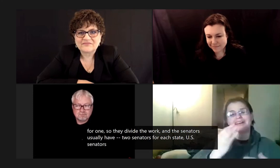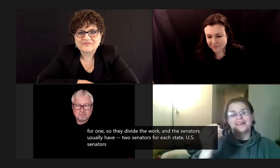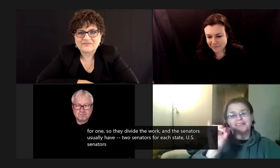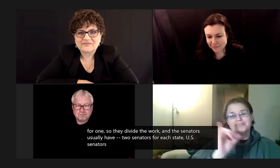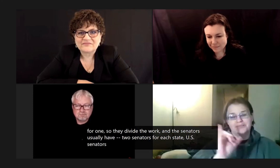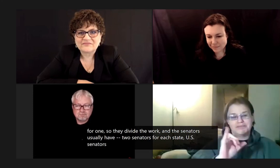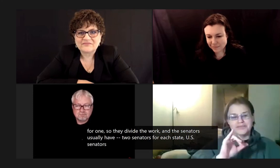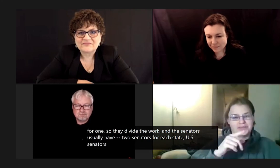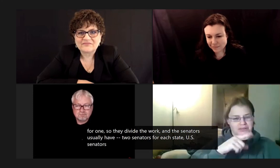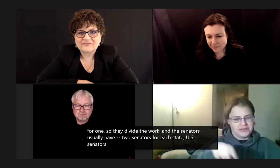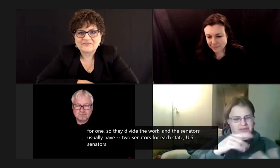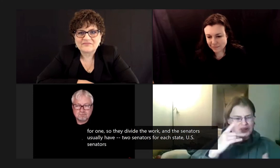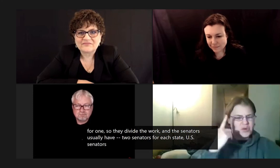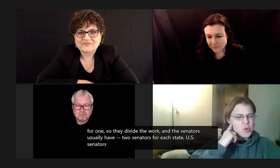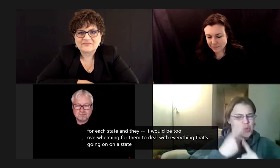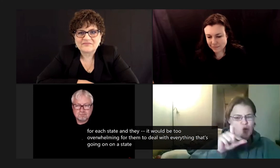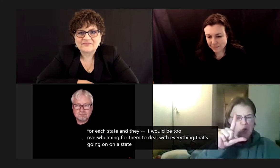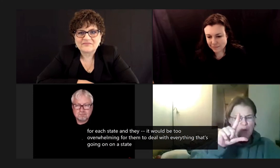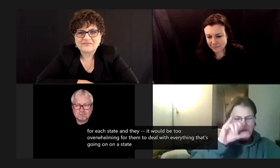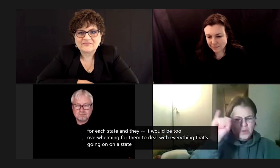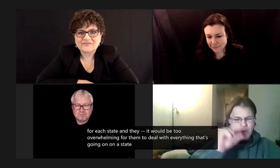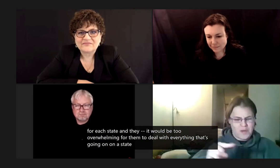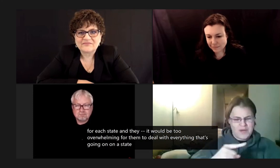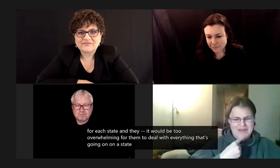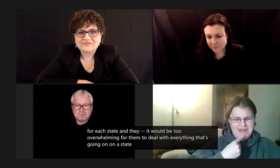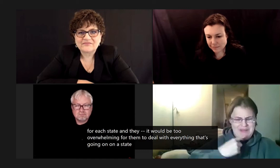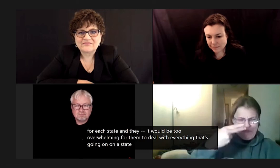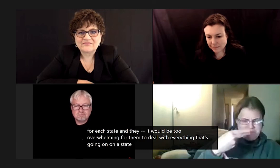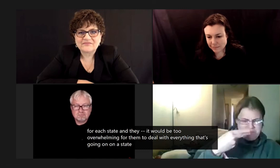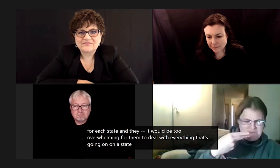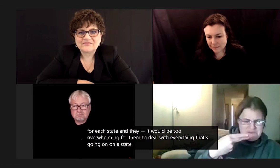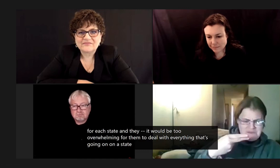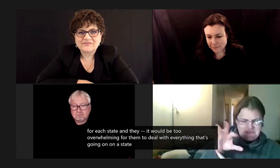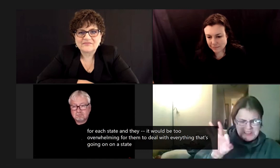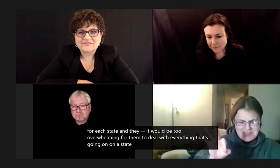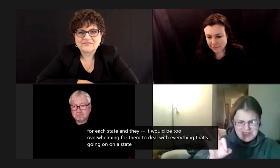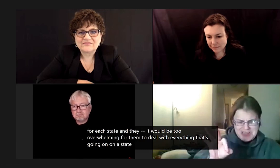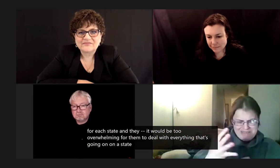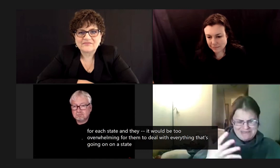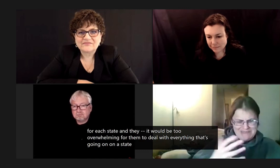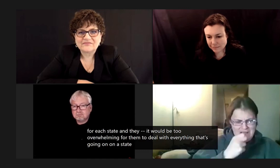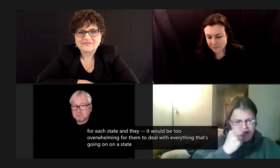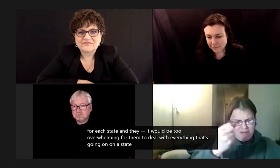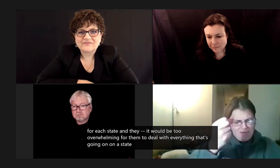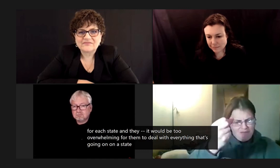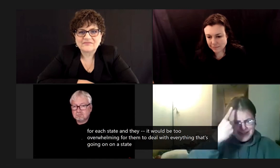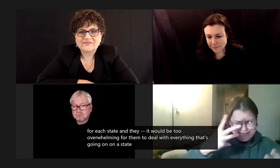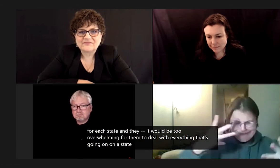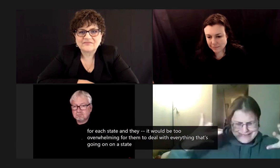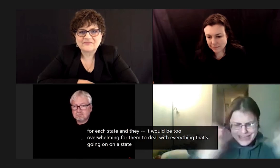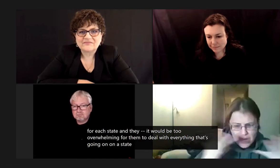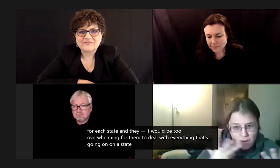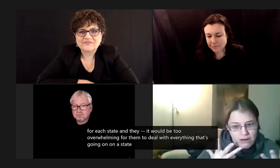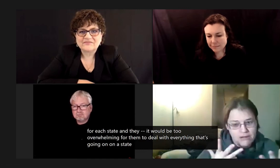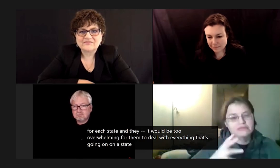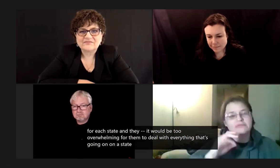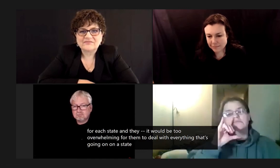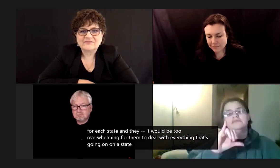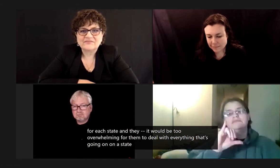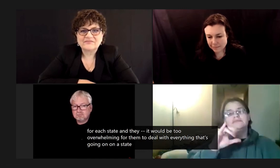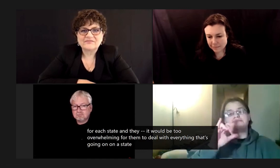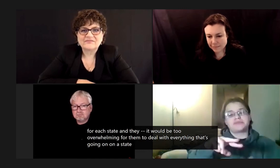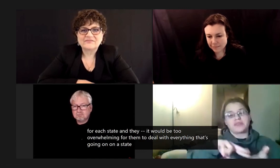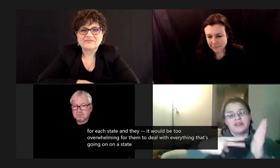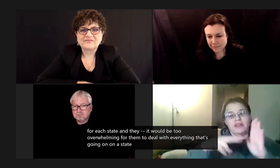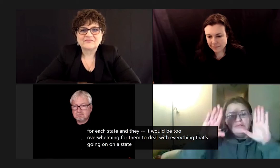have districts again. And also, as Liz, I think, mentioned, HF, what